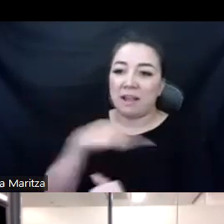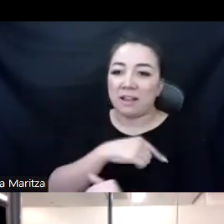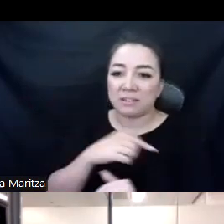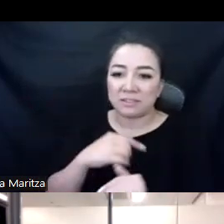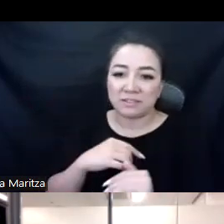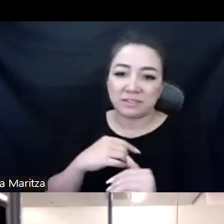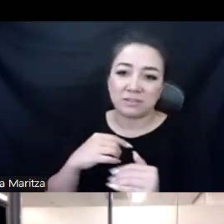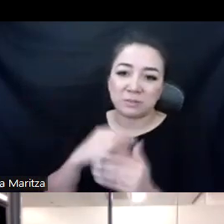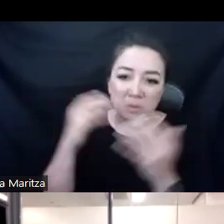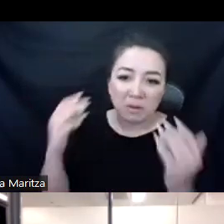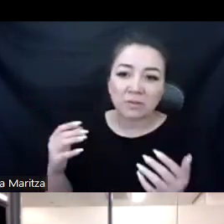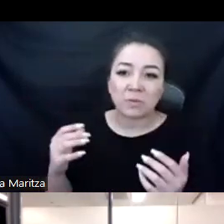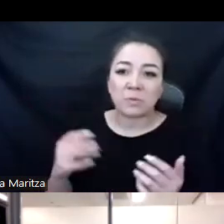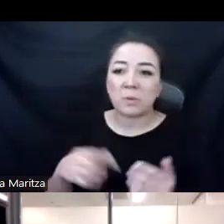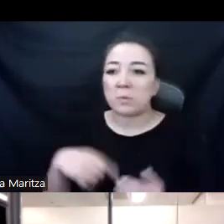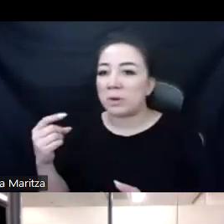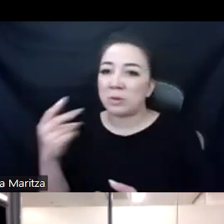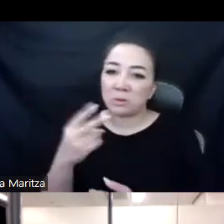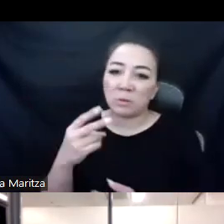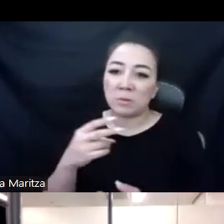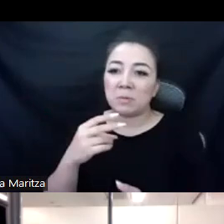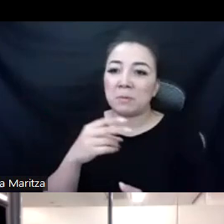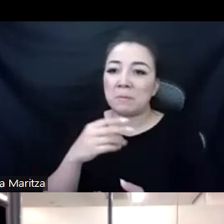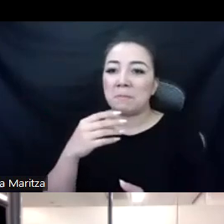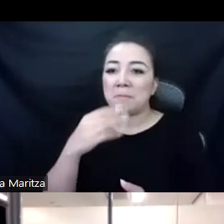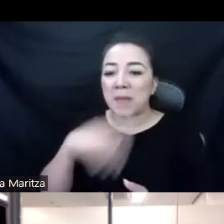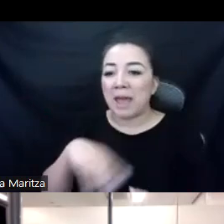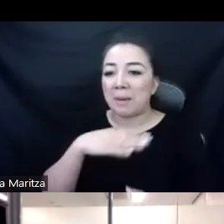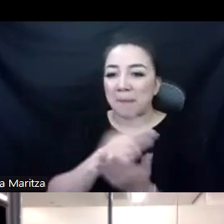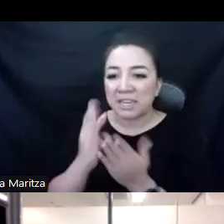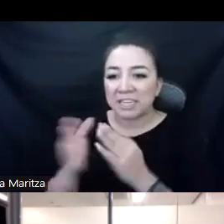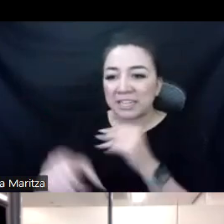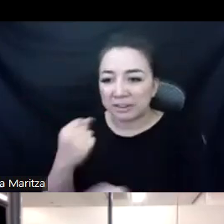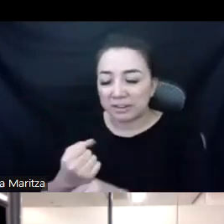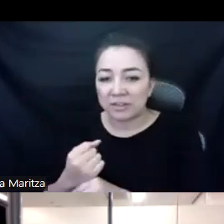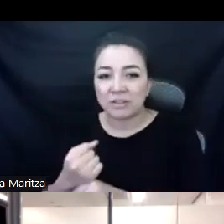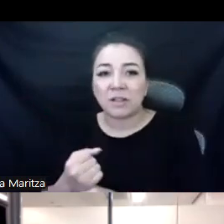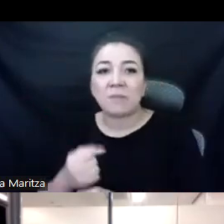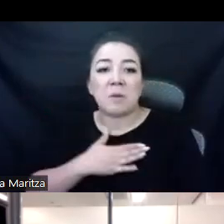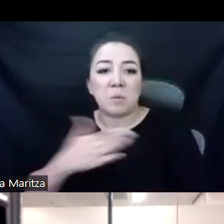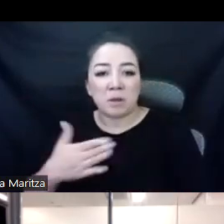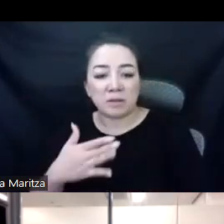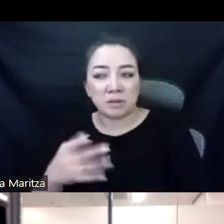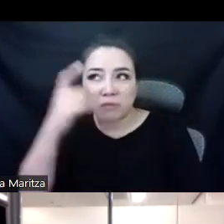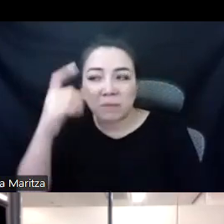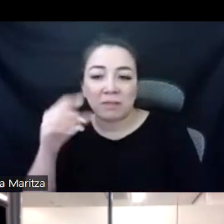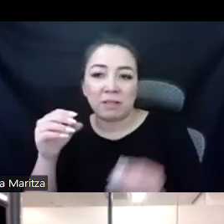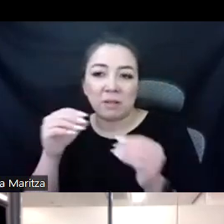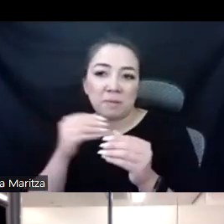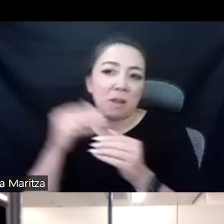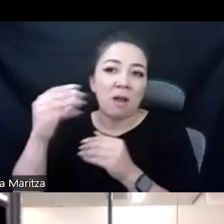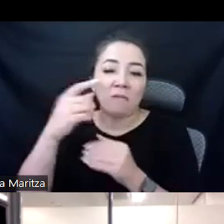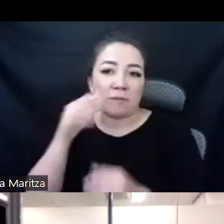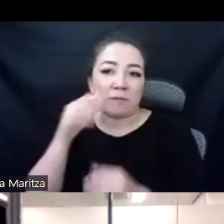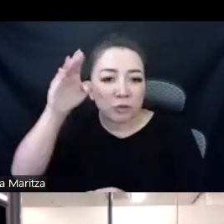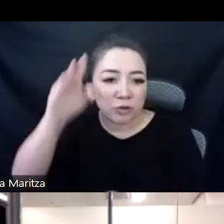what one or two bad budget years might say, and I'll be willing to also dream a little bit beyond that for the future. And